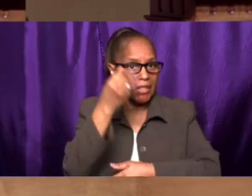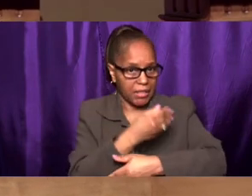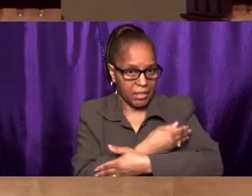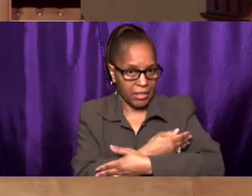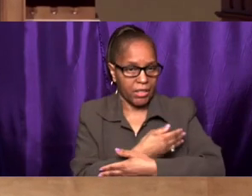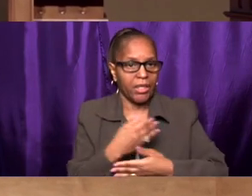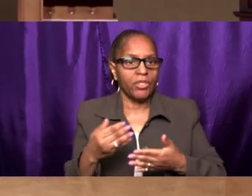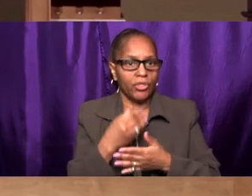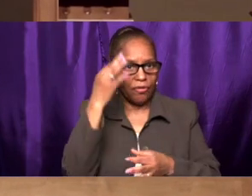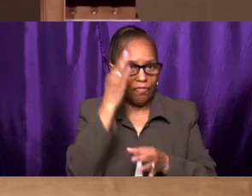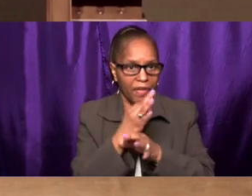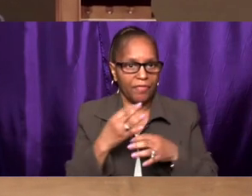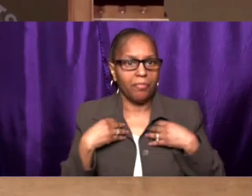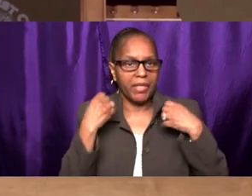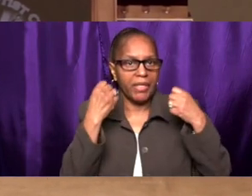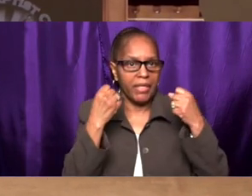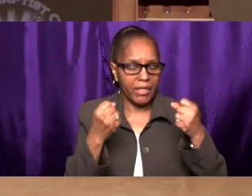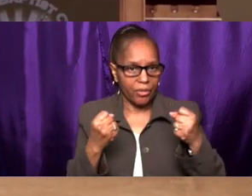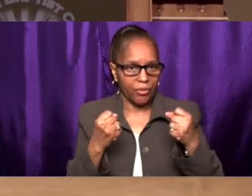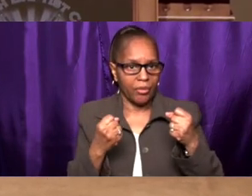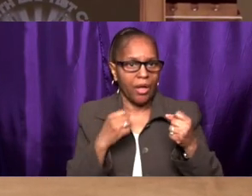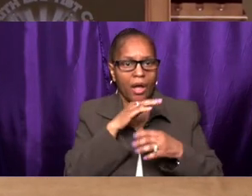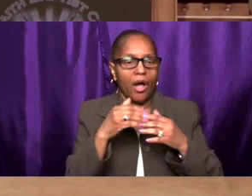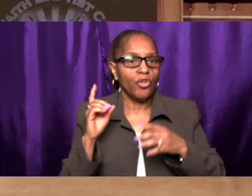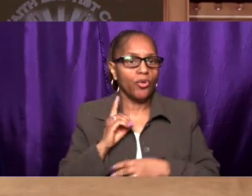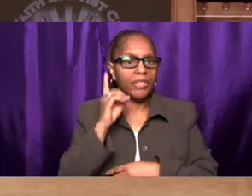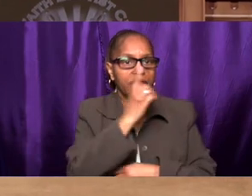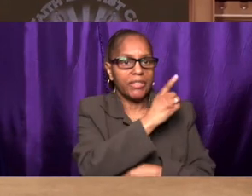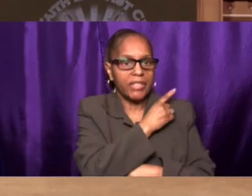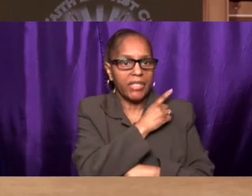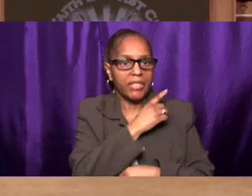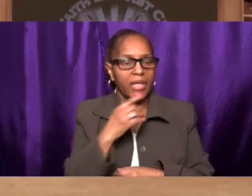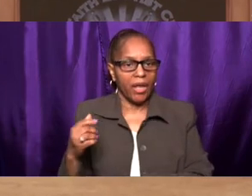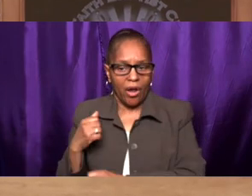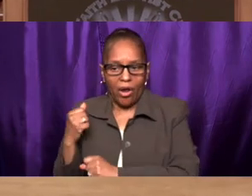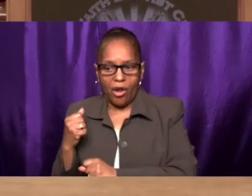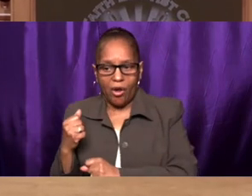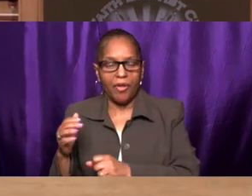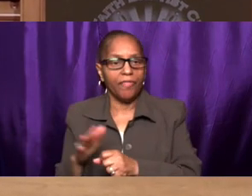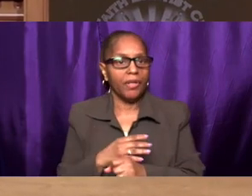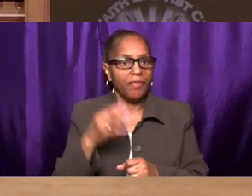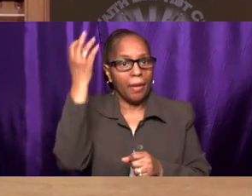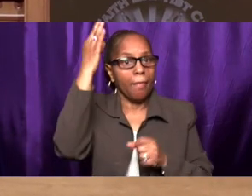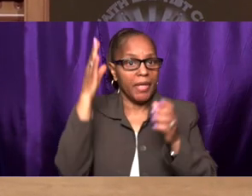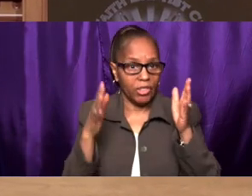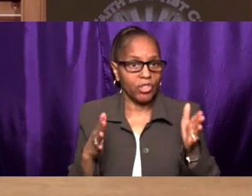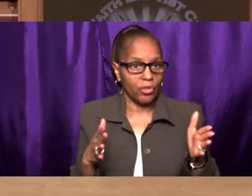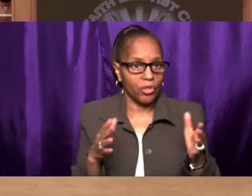white robe preaching self, your multiple deacons, and a whole army full of ministers.